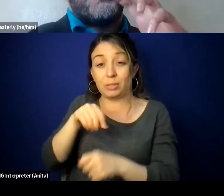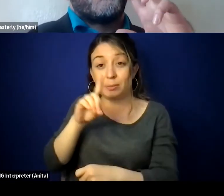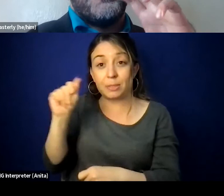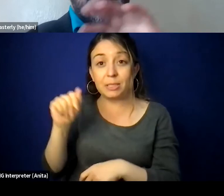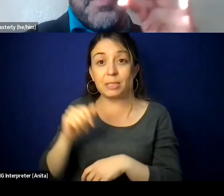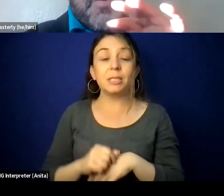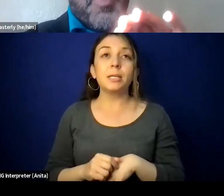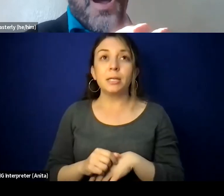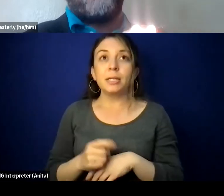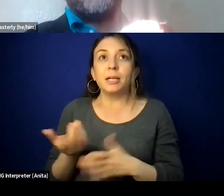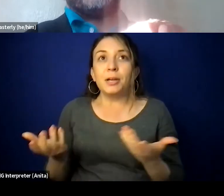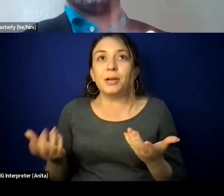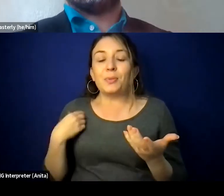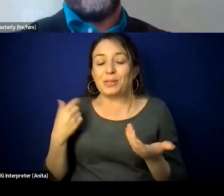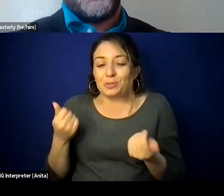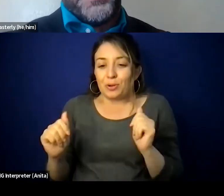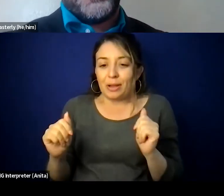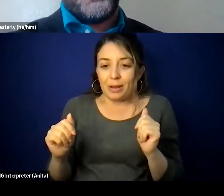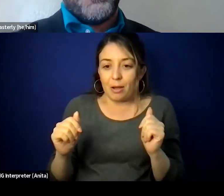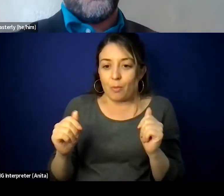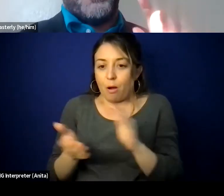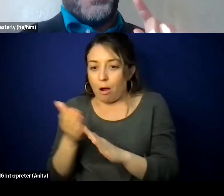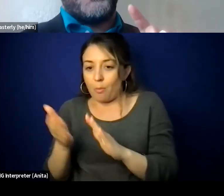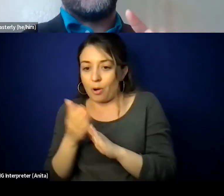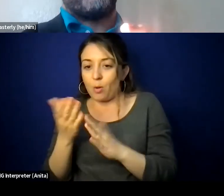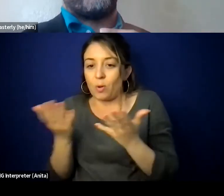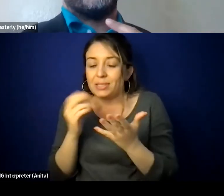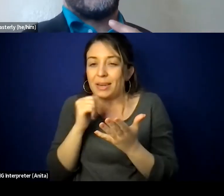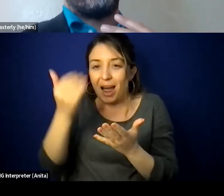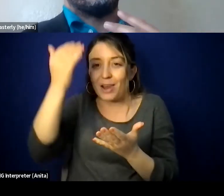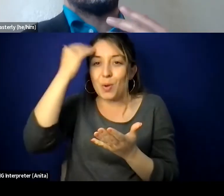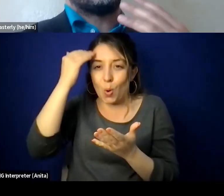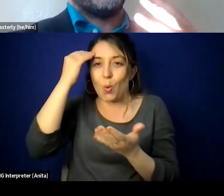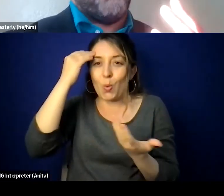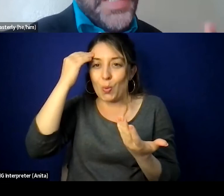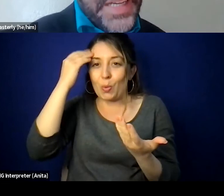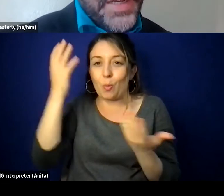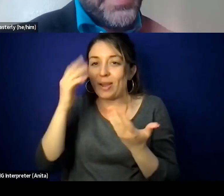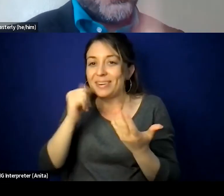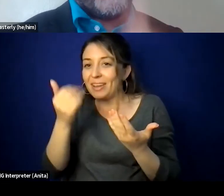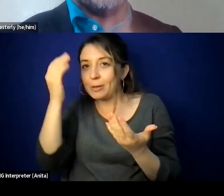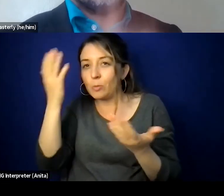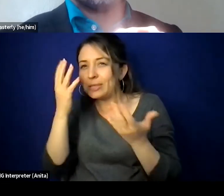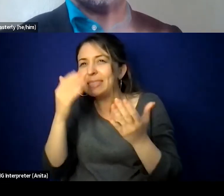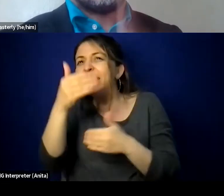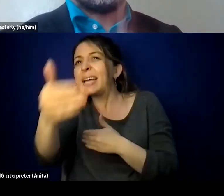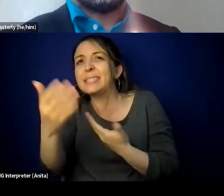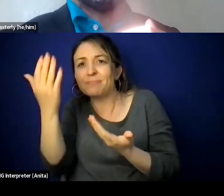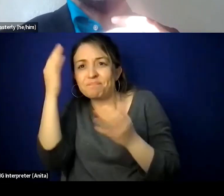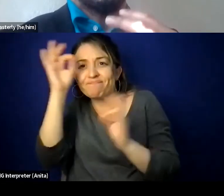little of we're operating in the unknown space. But I think it's important, and what restores me